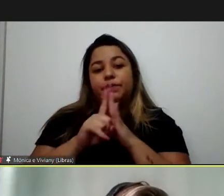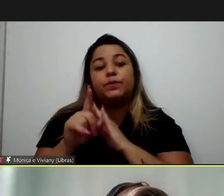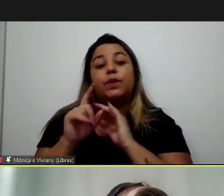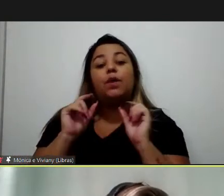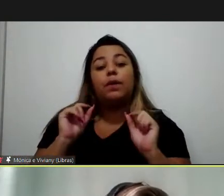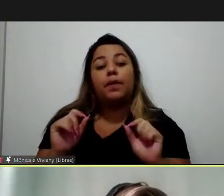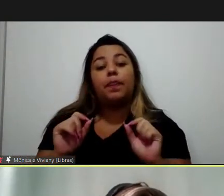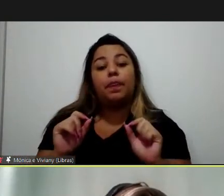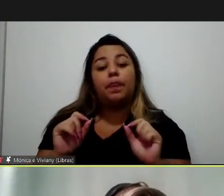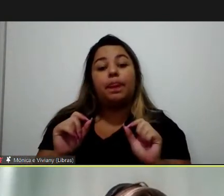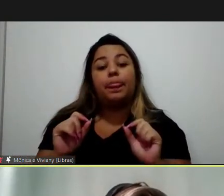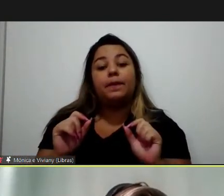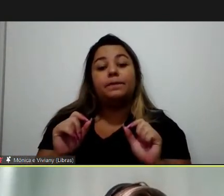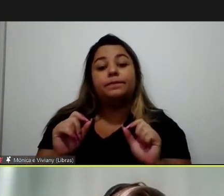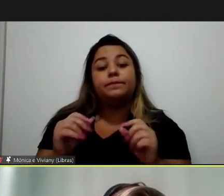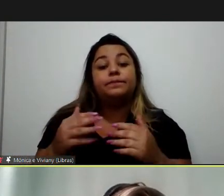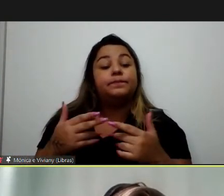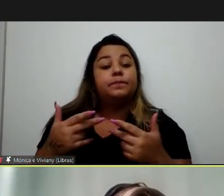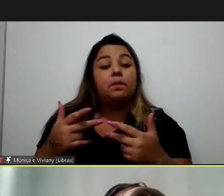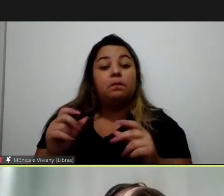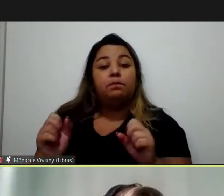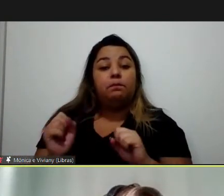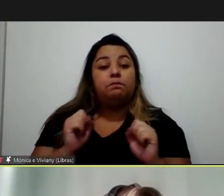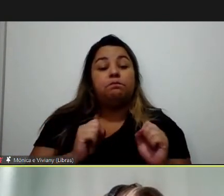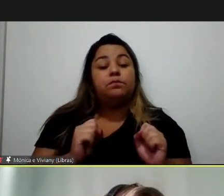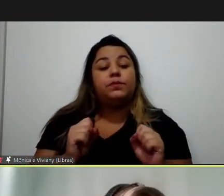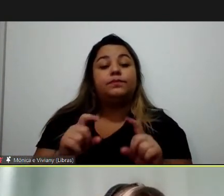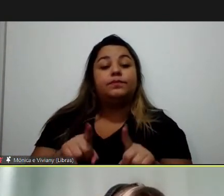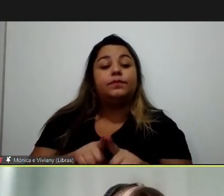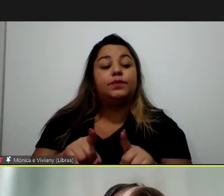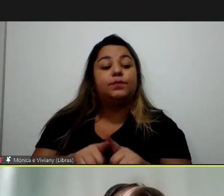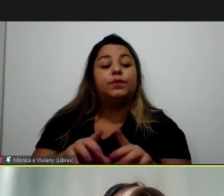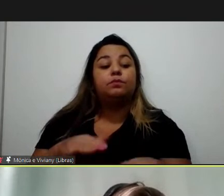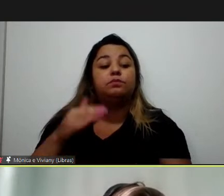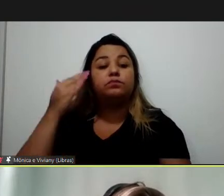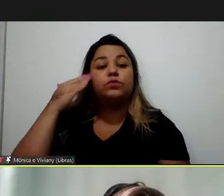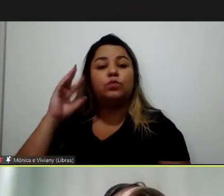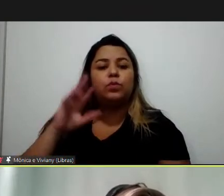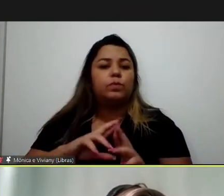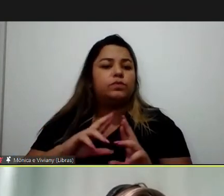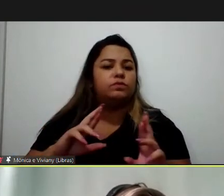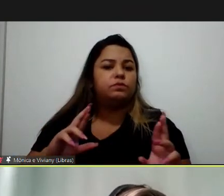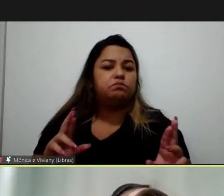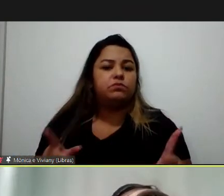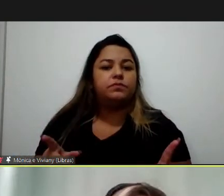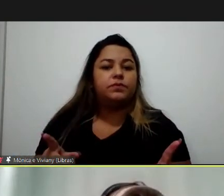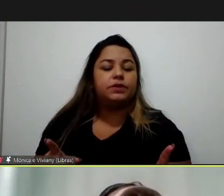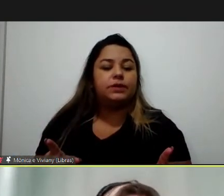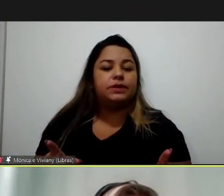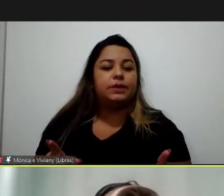question, in which way we can do a